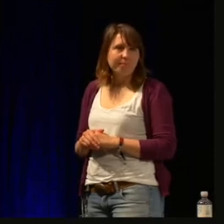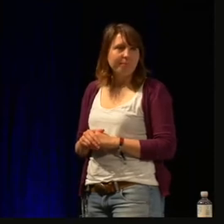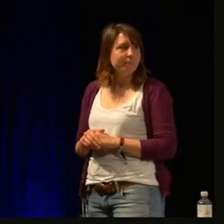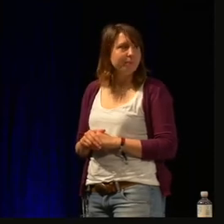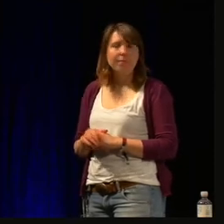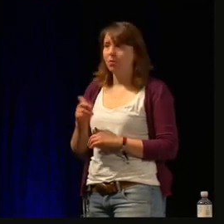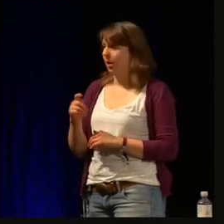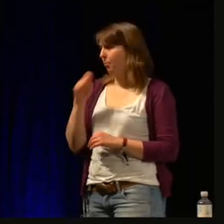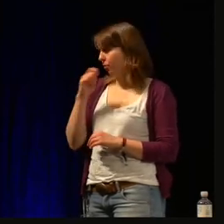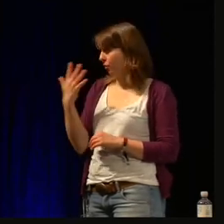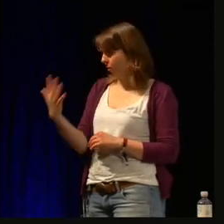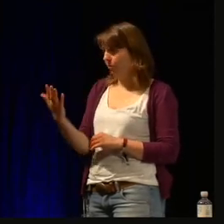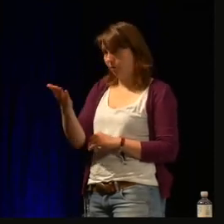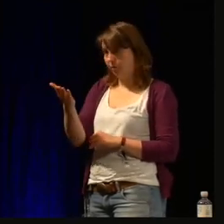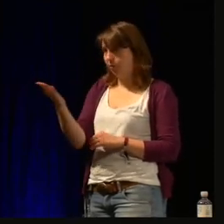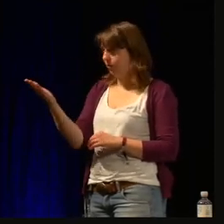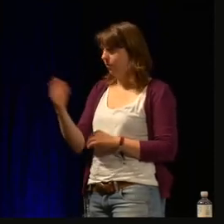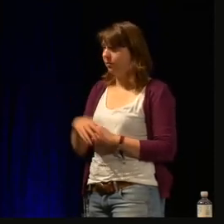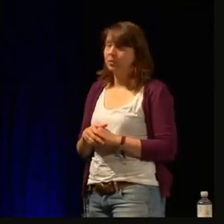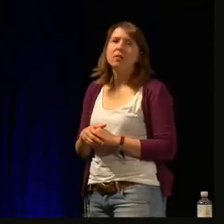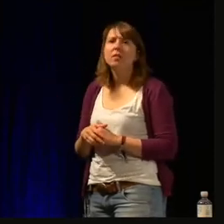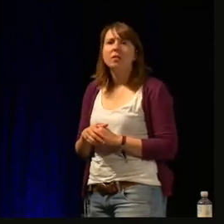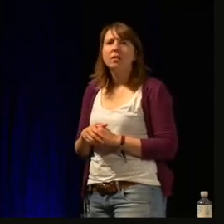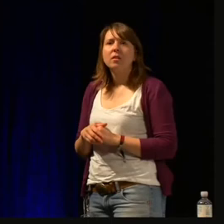so but this is still a PhD